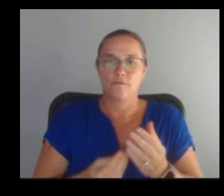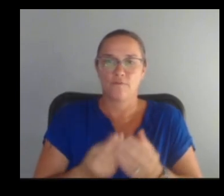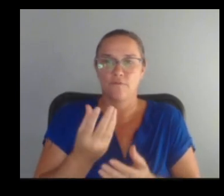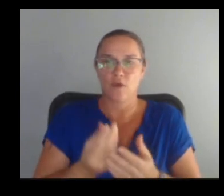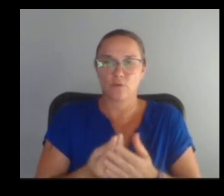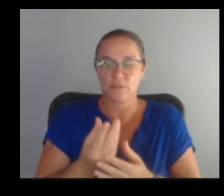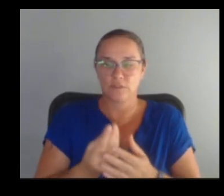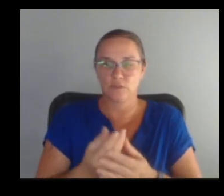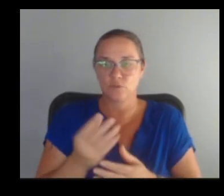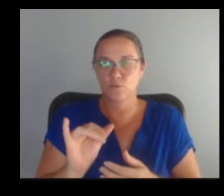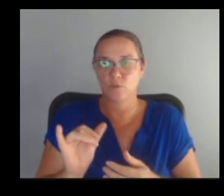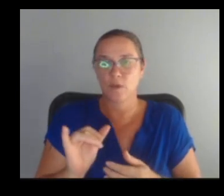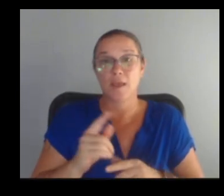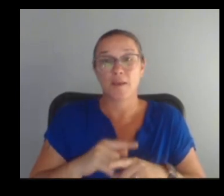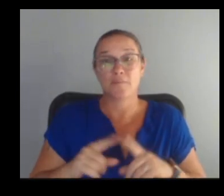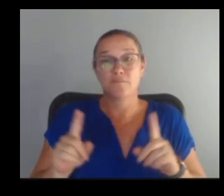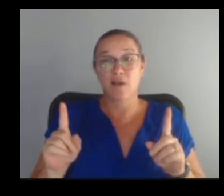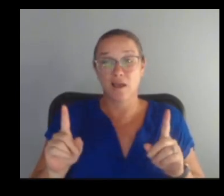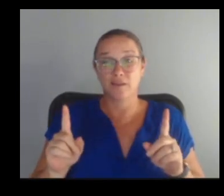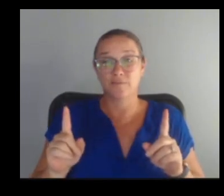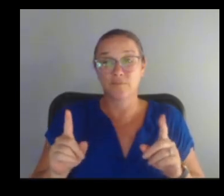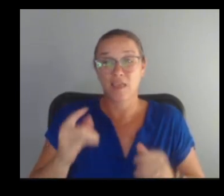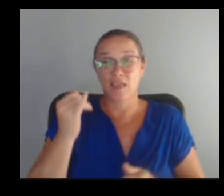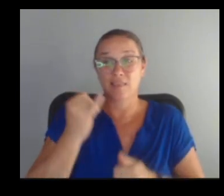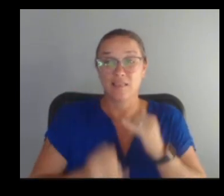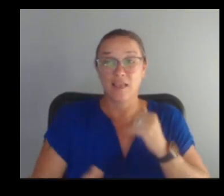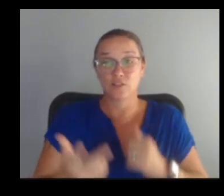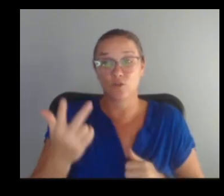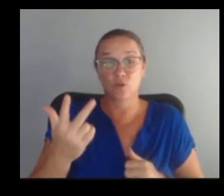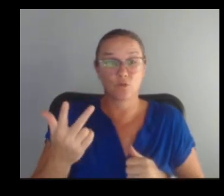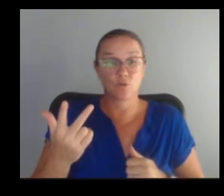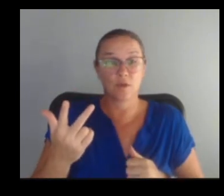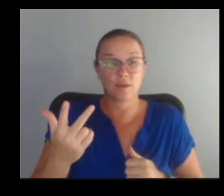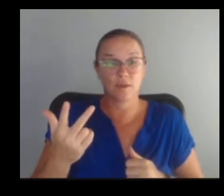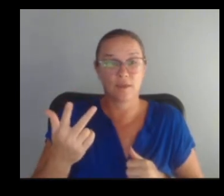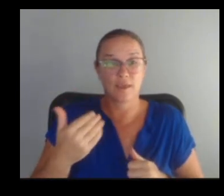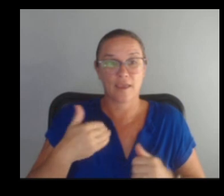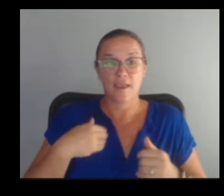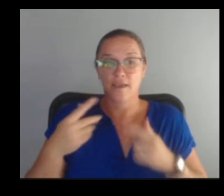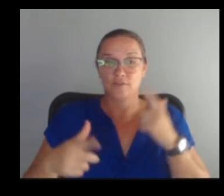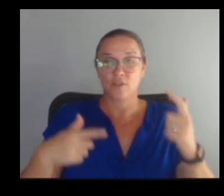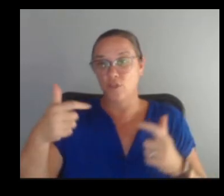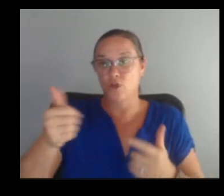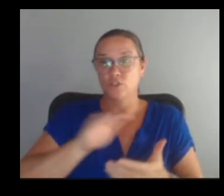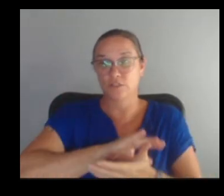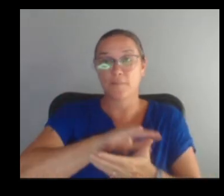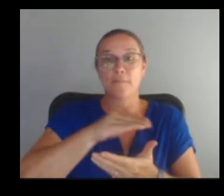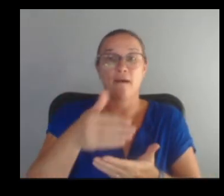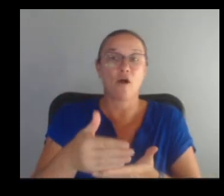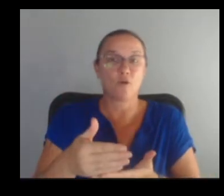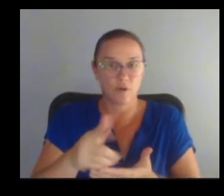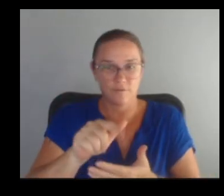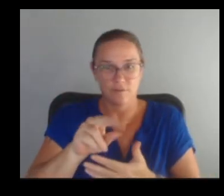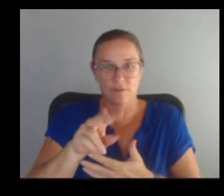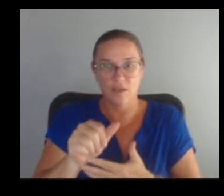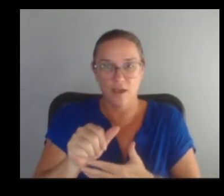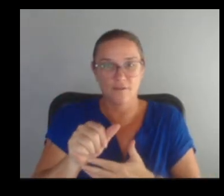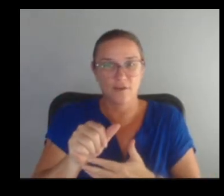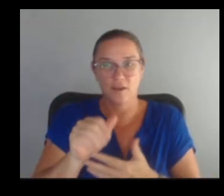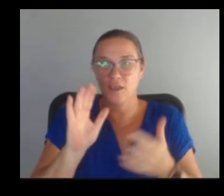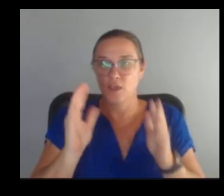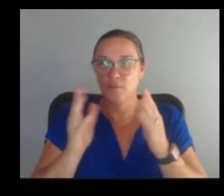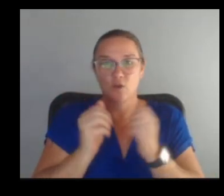despite that, these last 3 episodes have had some of the largest volumes of any episode thus far in